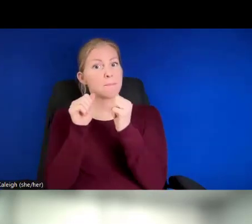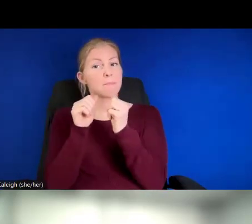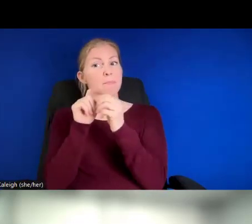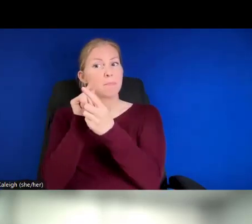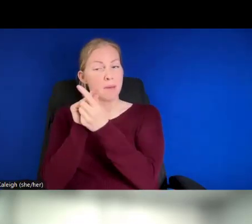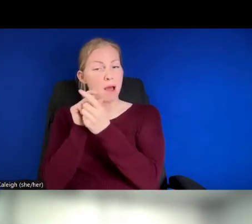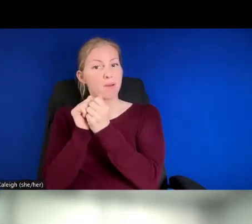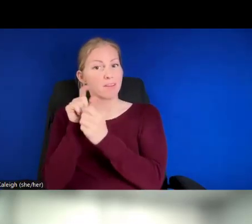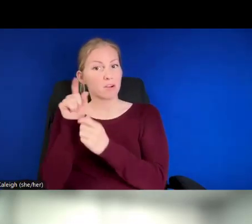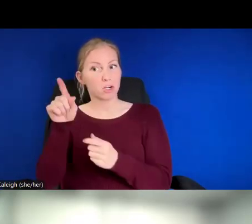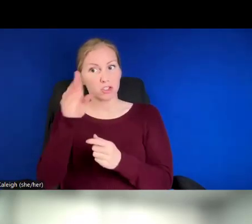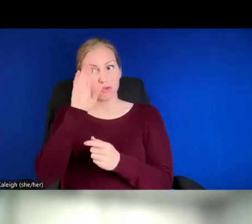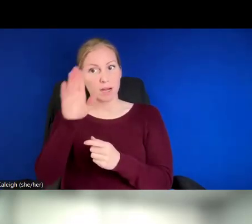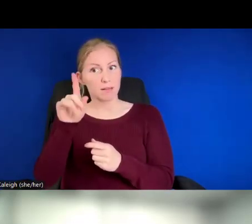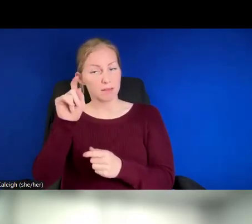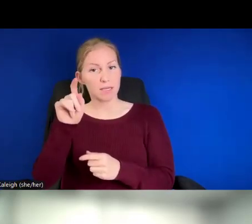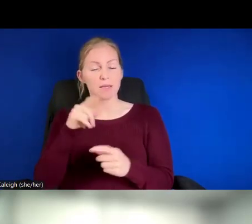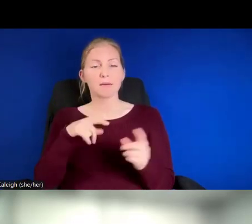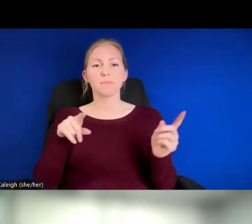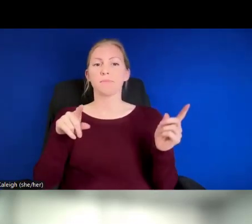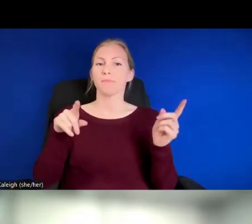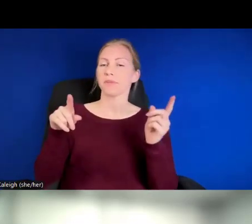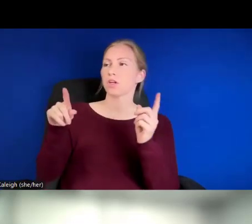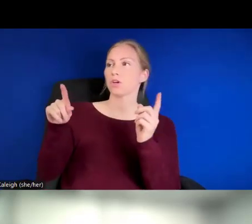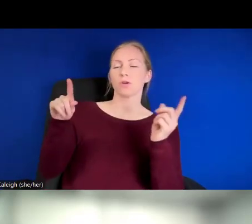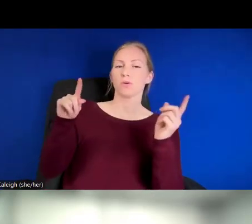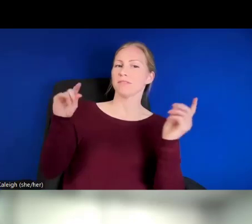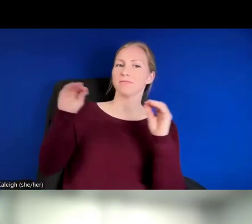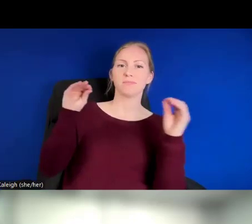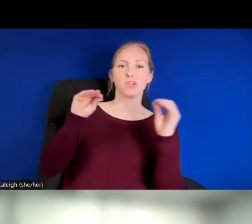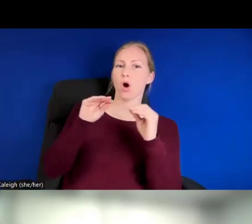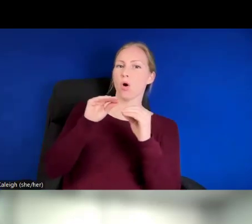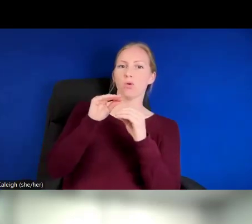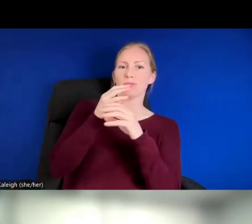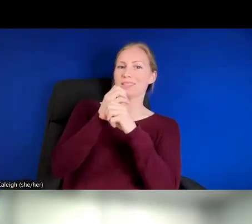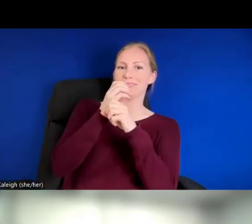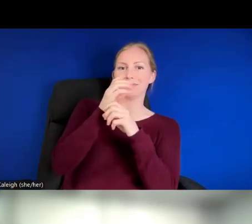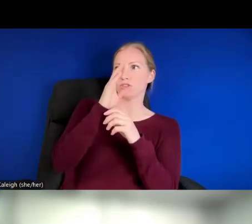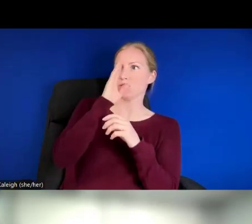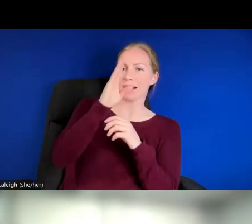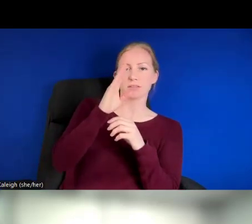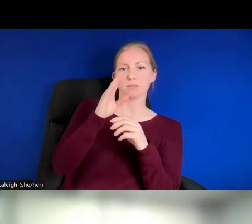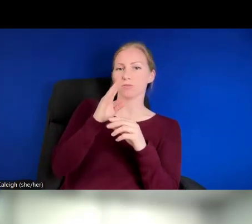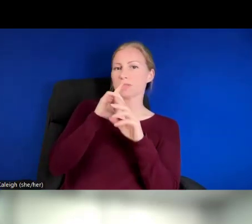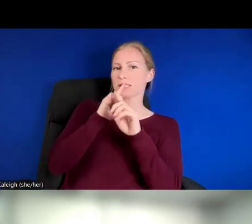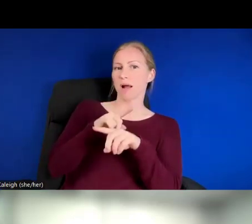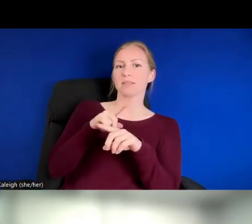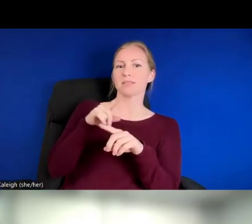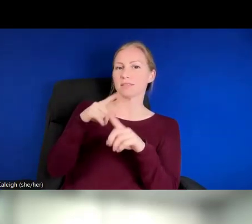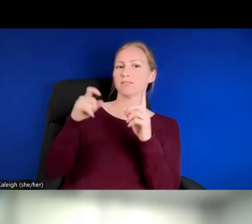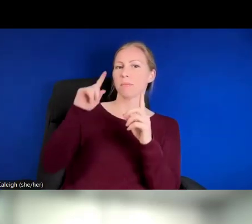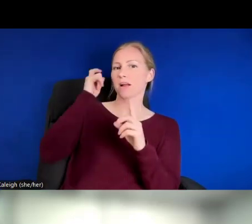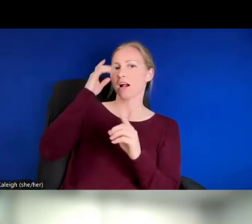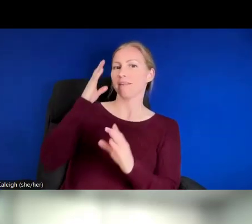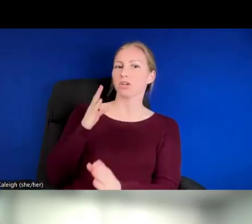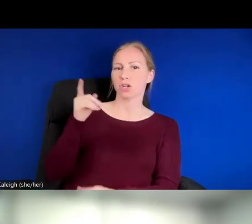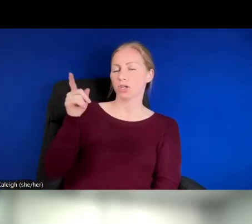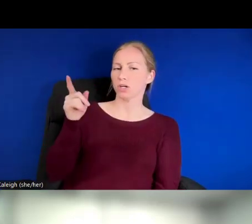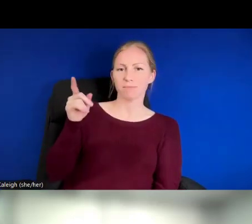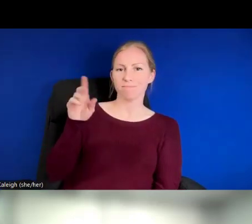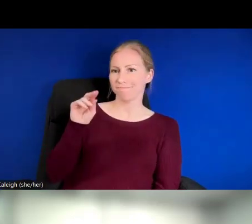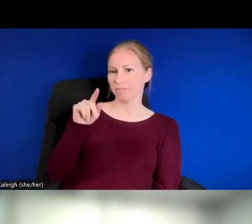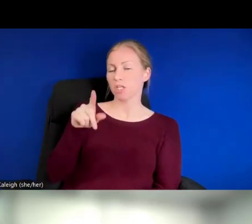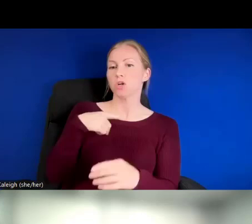We have not received direct responses from the governor on this issue. We receive